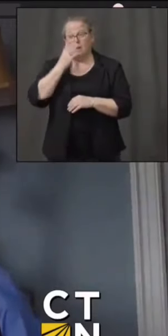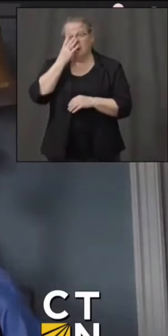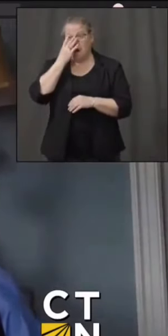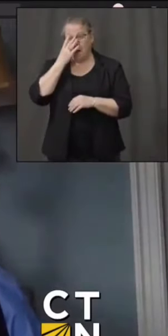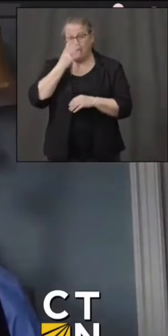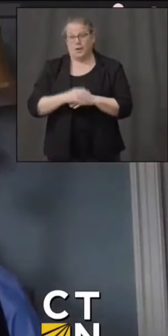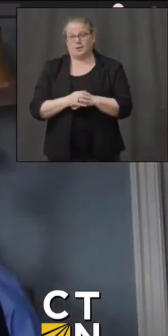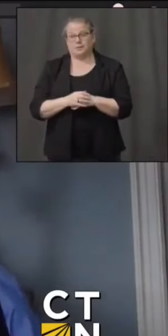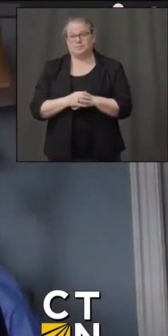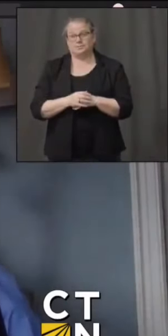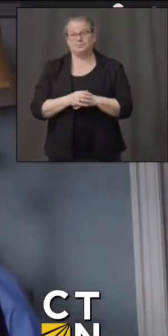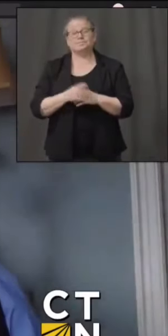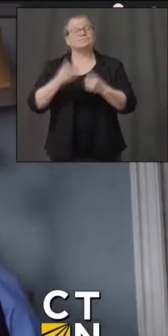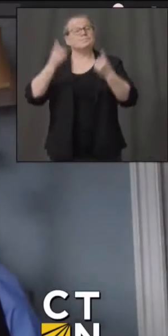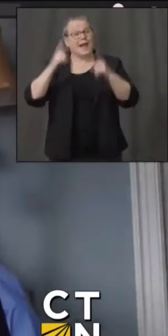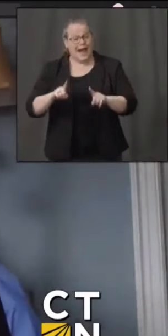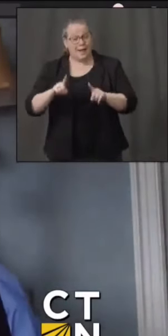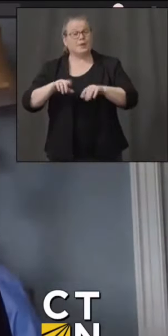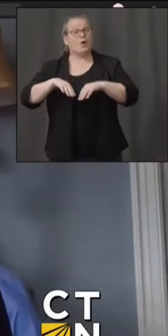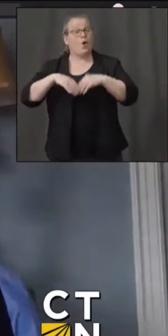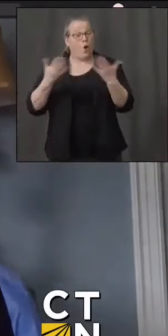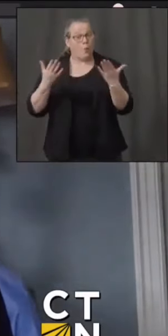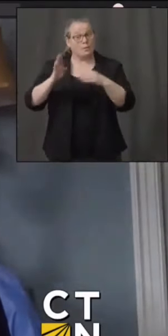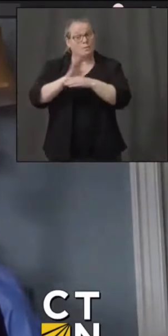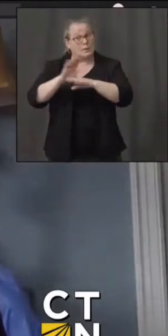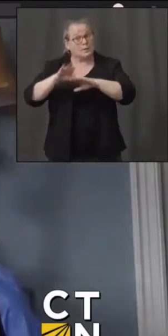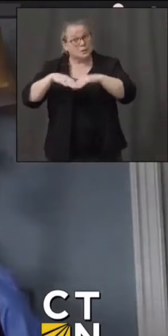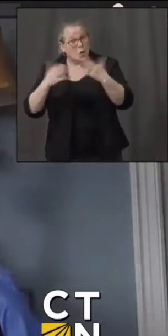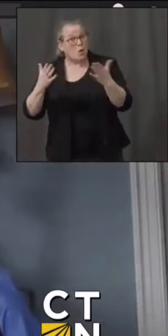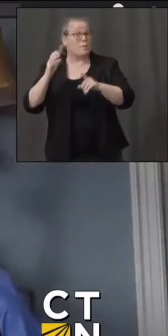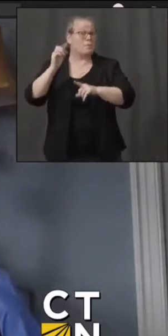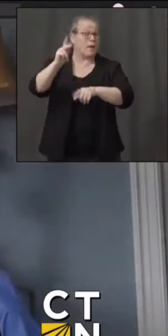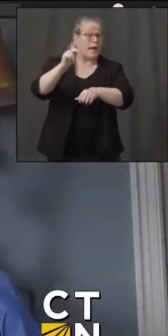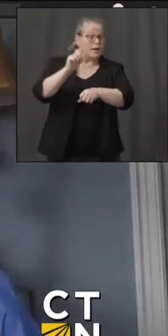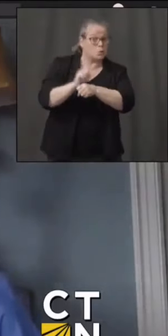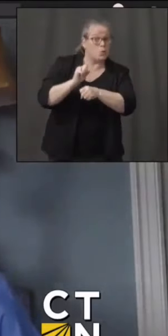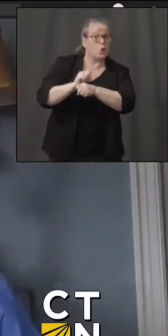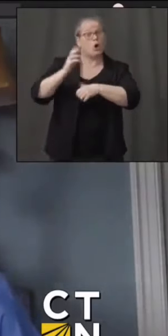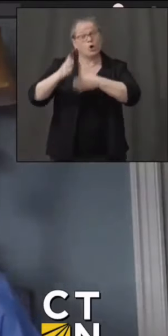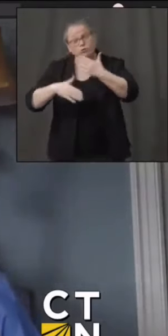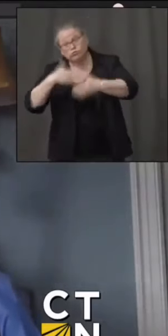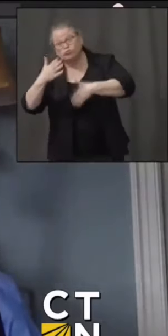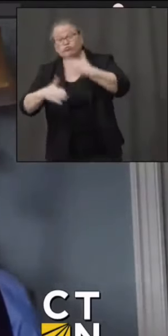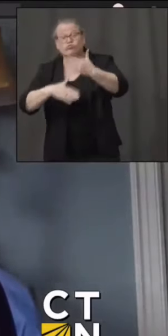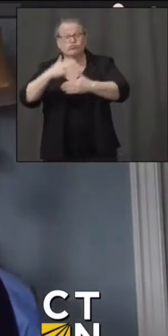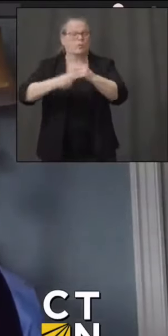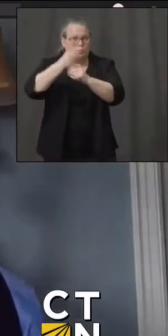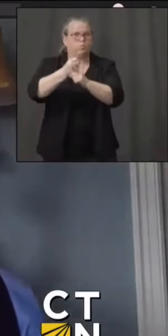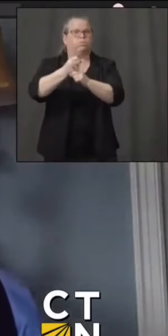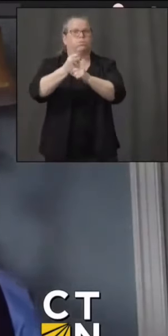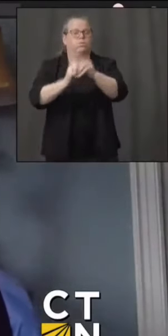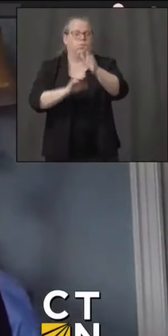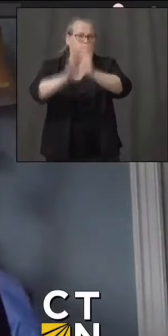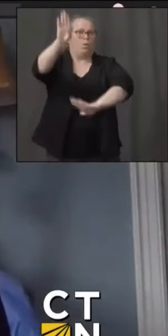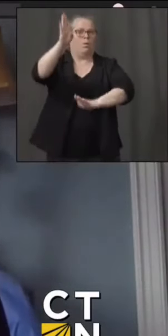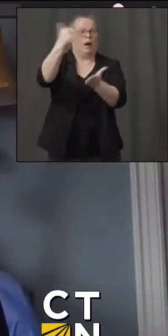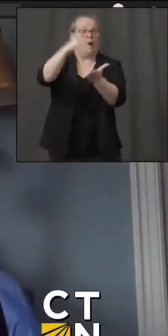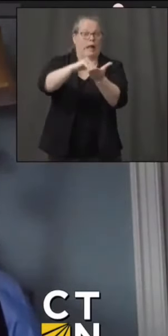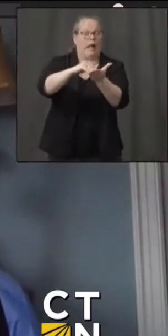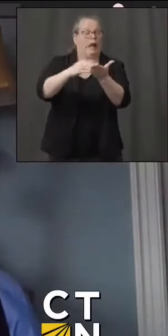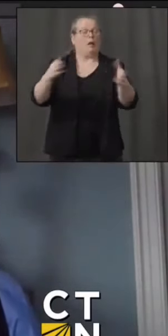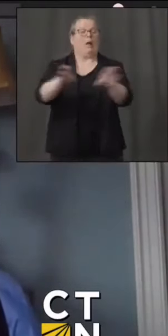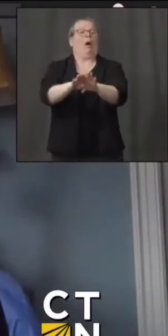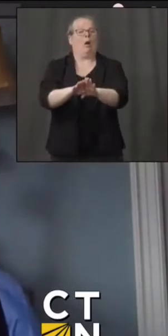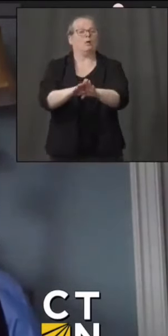re-entering quarantine again the way we have, but is something that we need to be prepared for. We'll move along